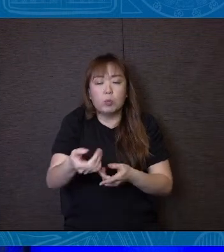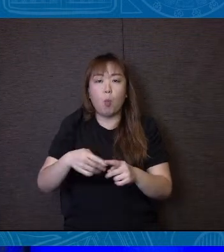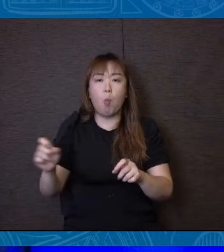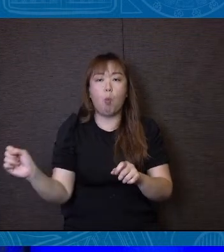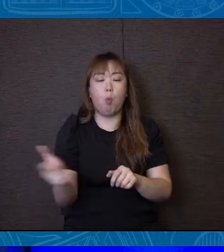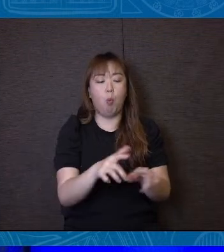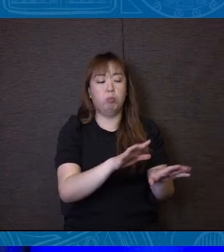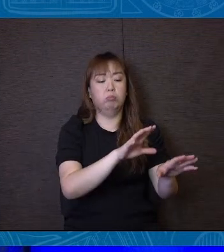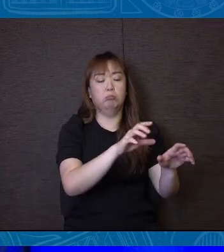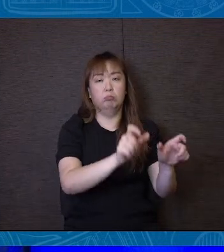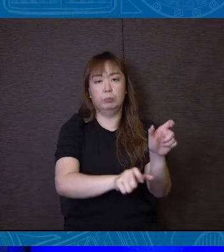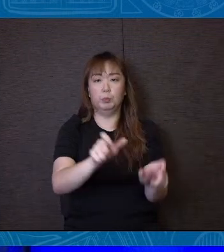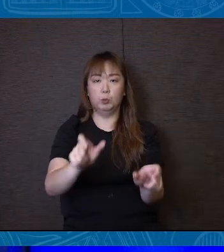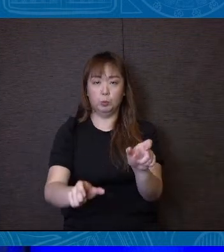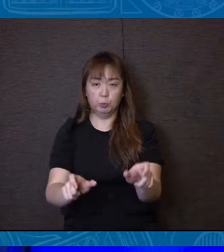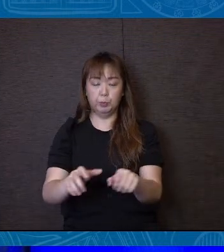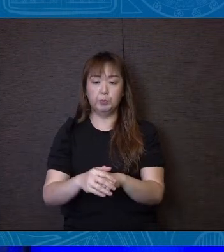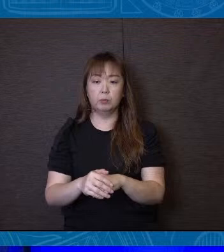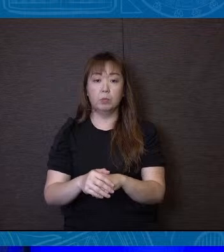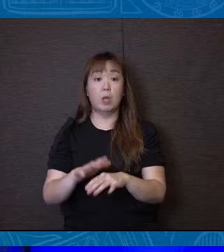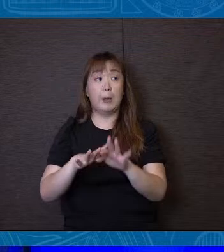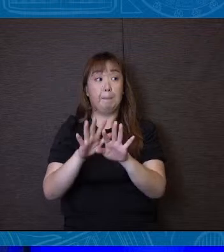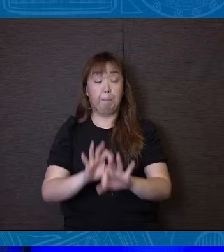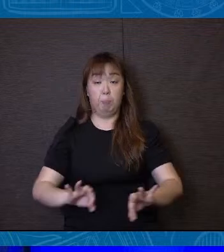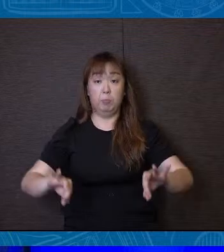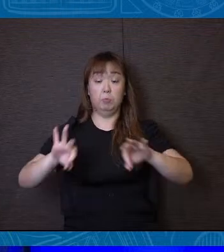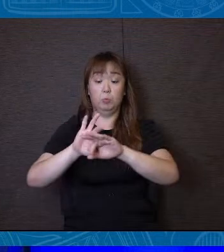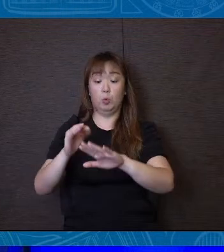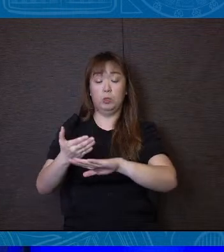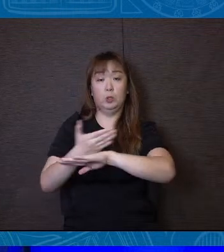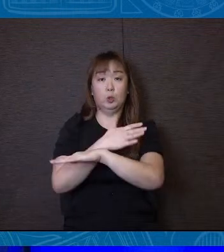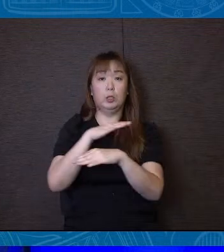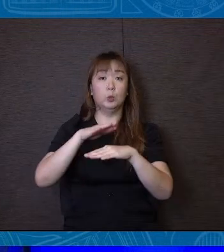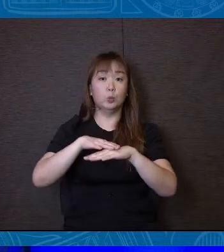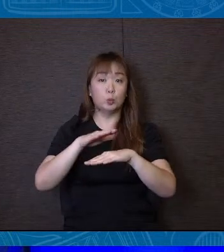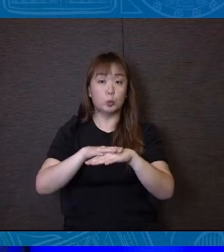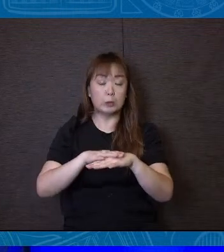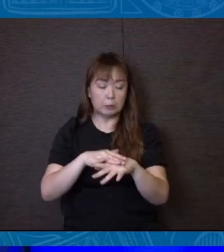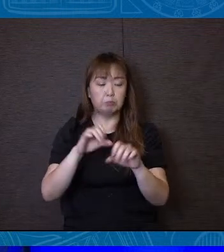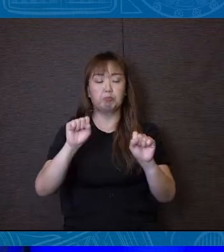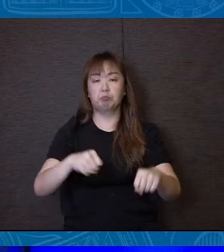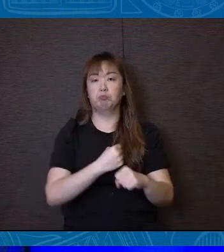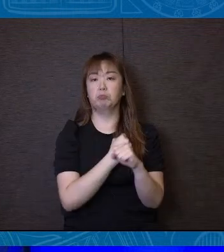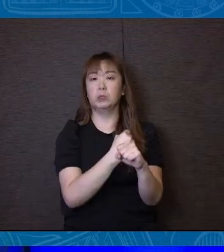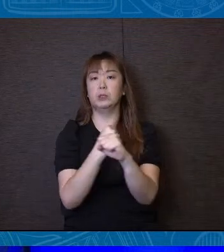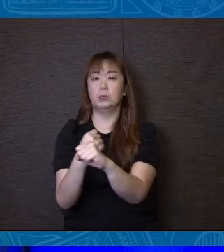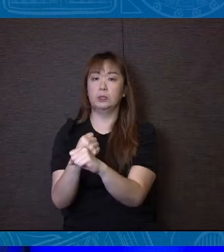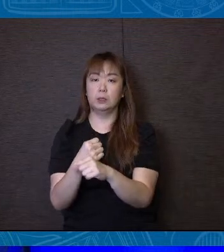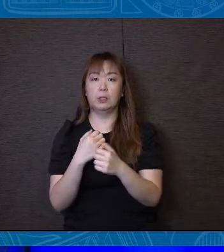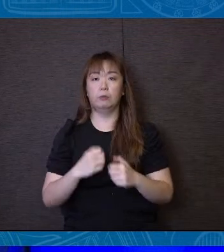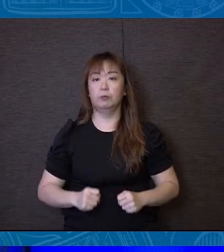early warning is to save the lives and cost ultimately.